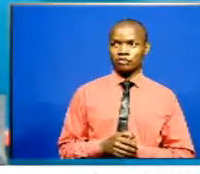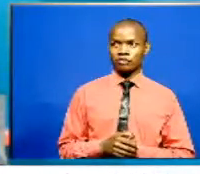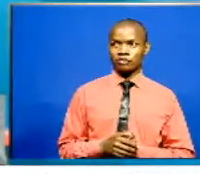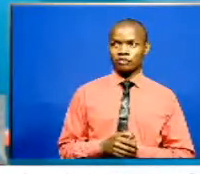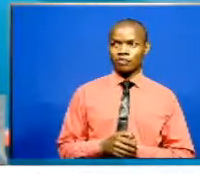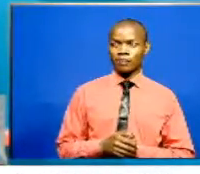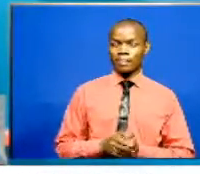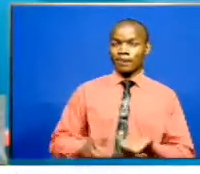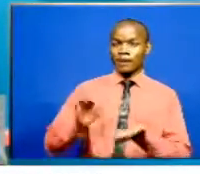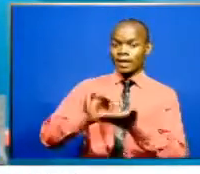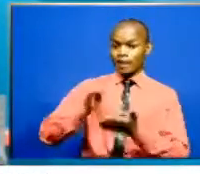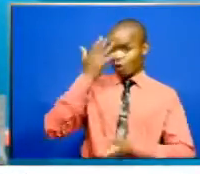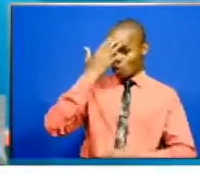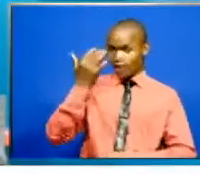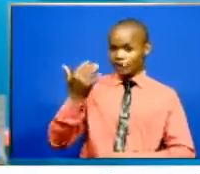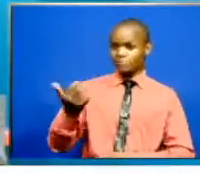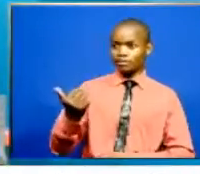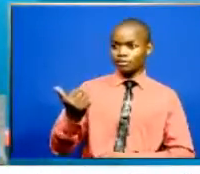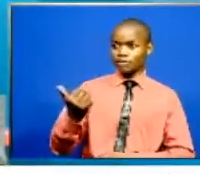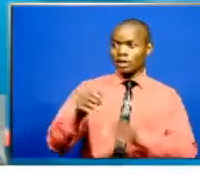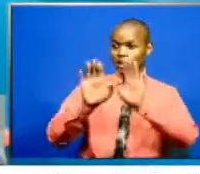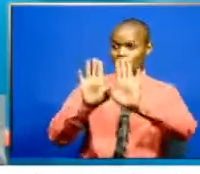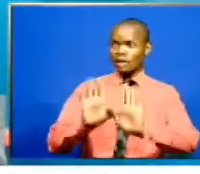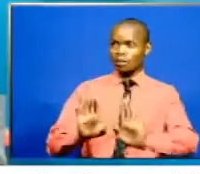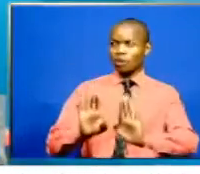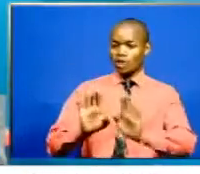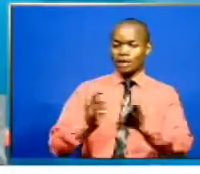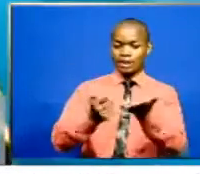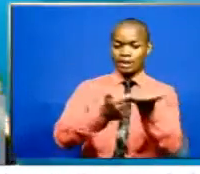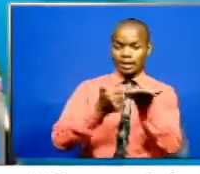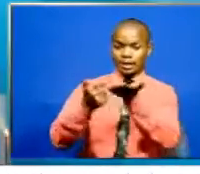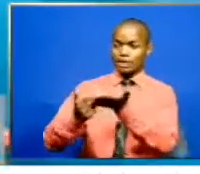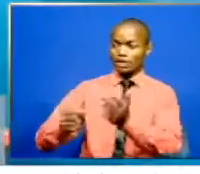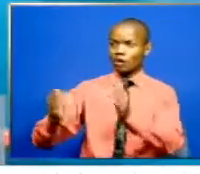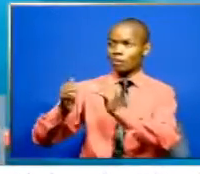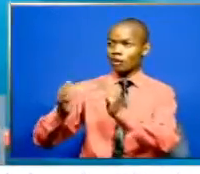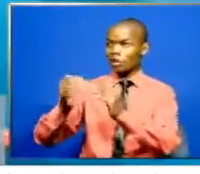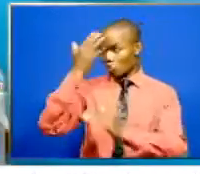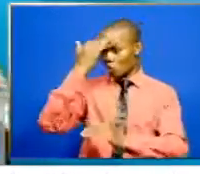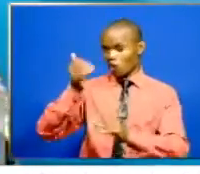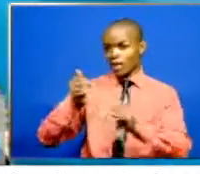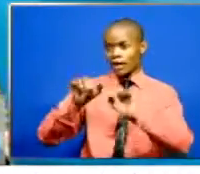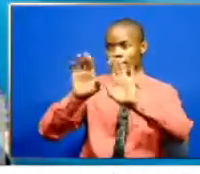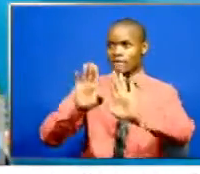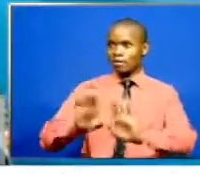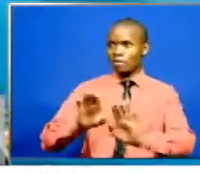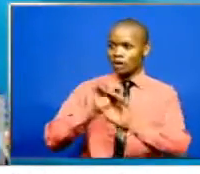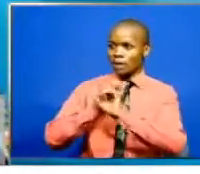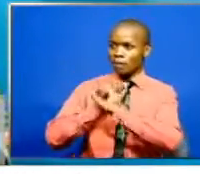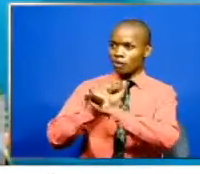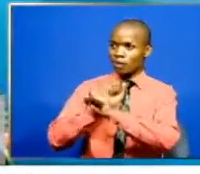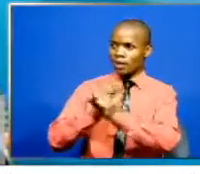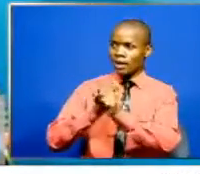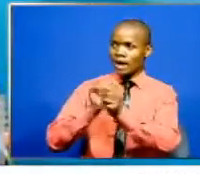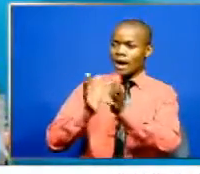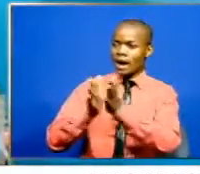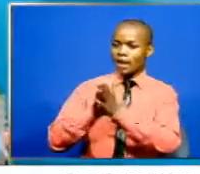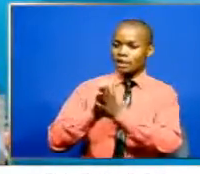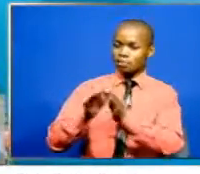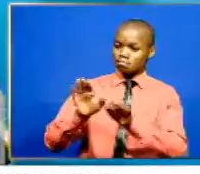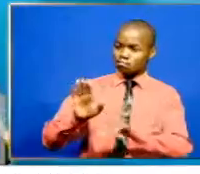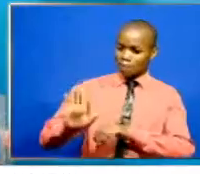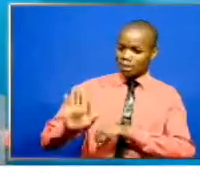session is particularly important, because we need to prevent people from